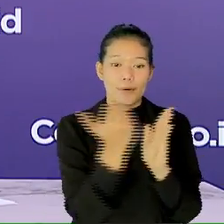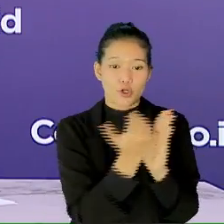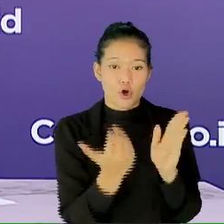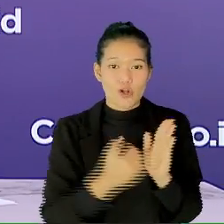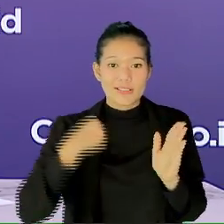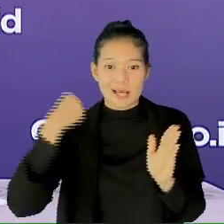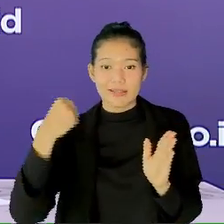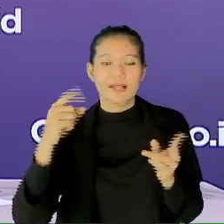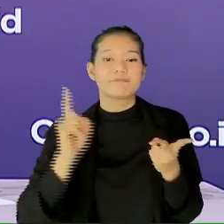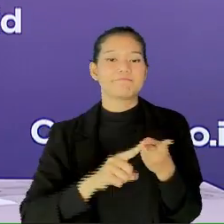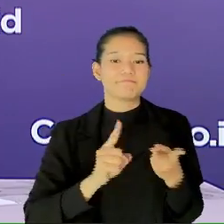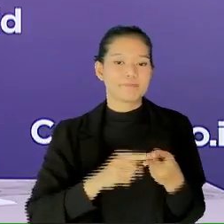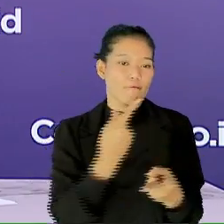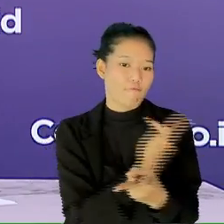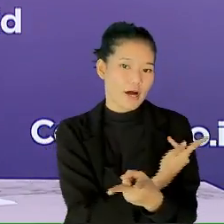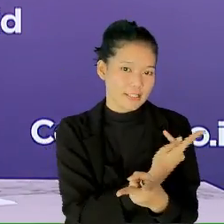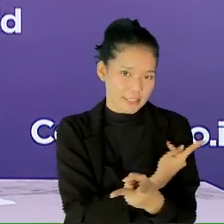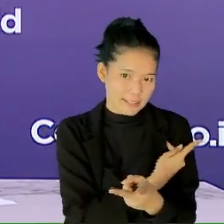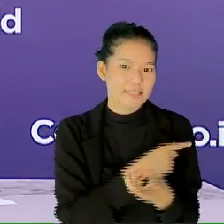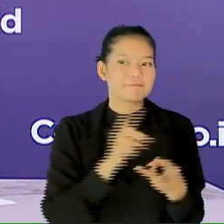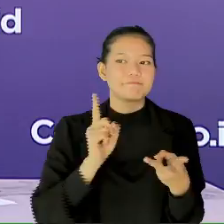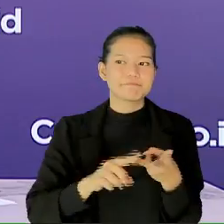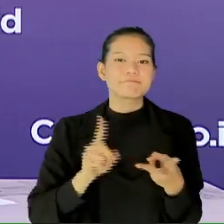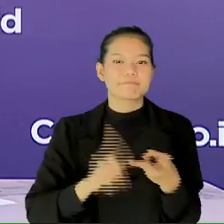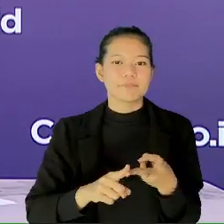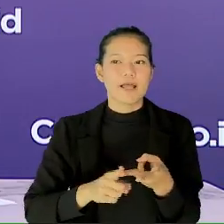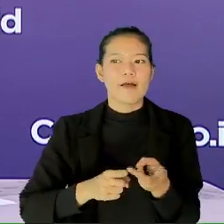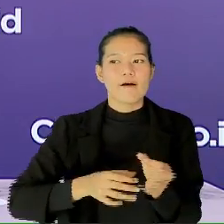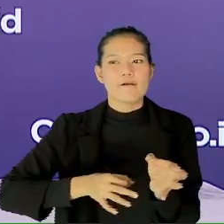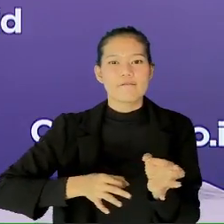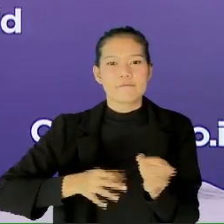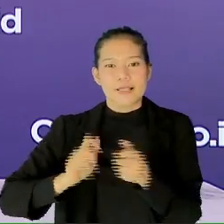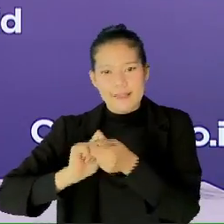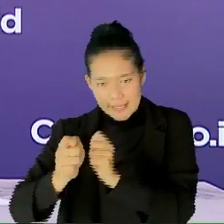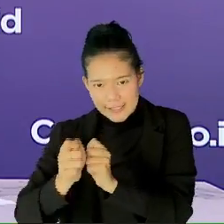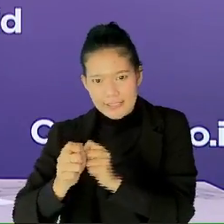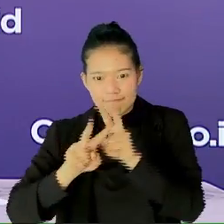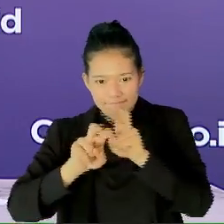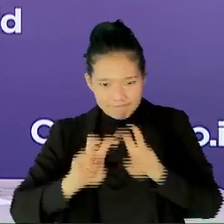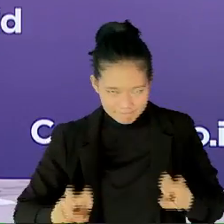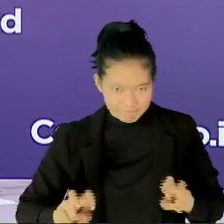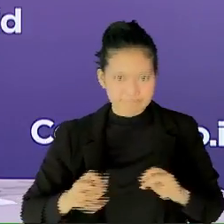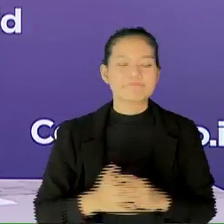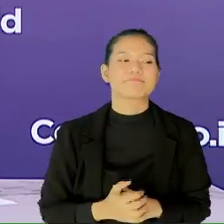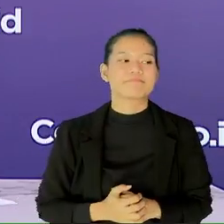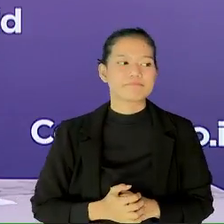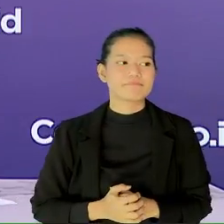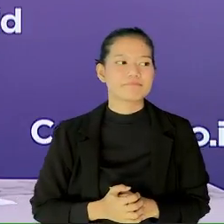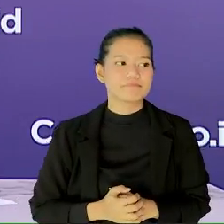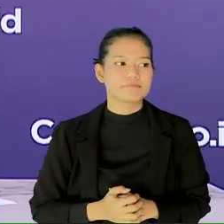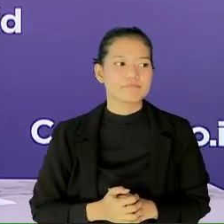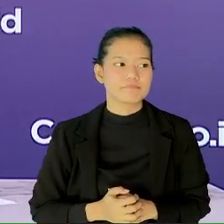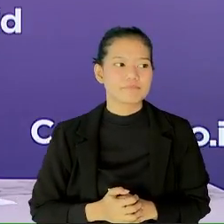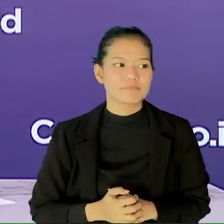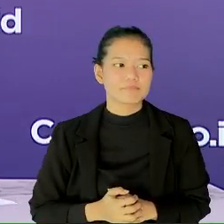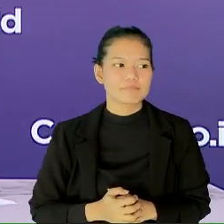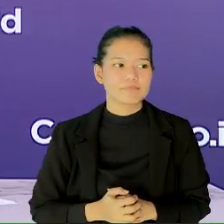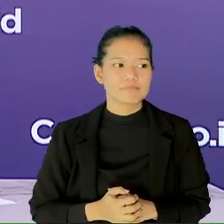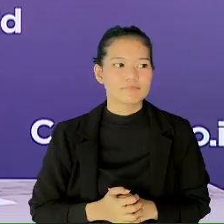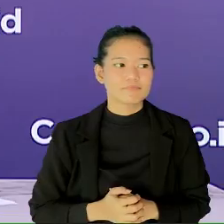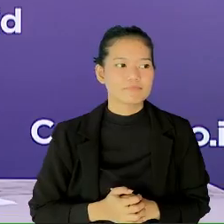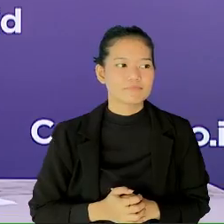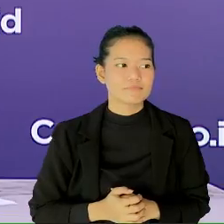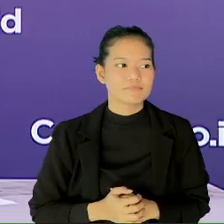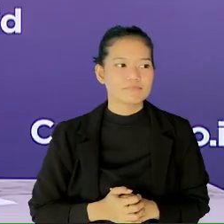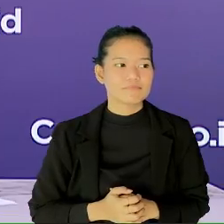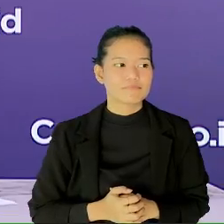the health service efforts, accompanied by continuous learning process. All 3 will be